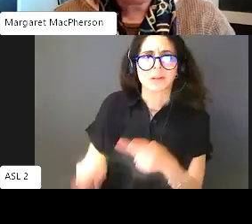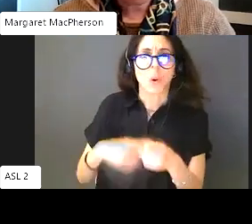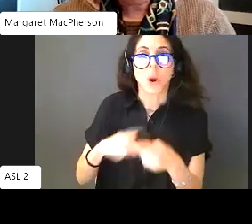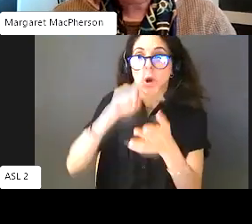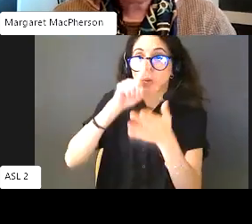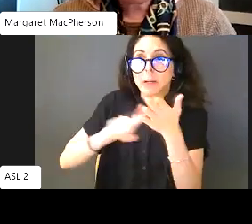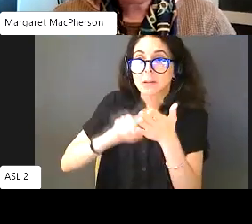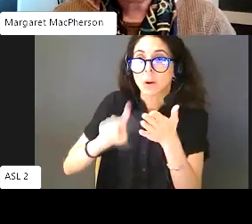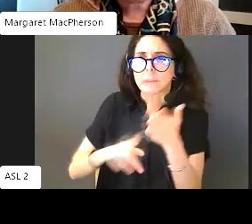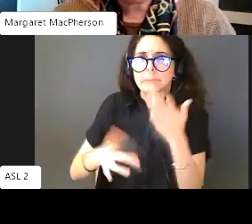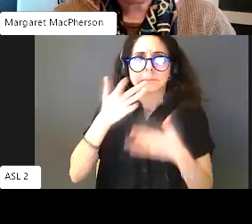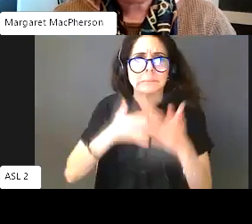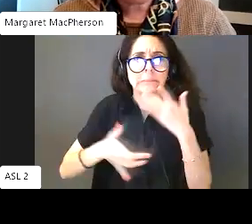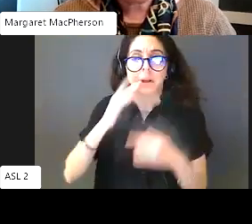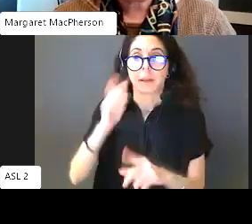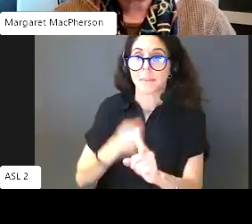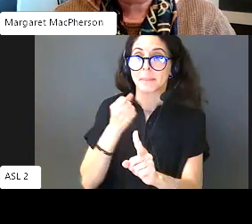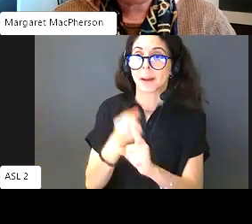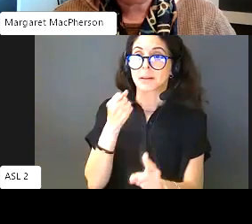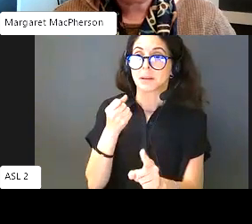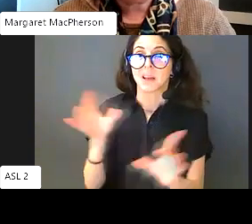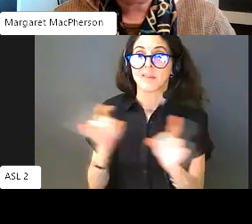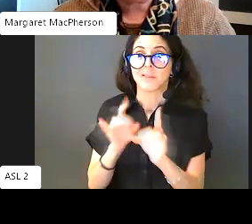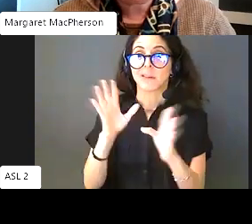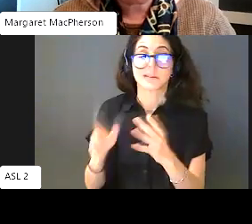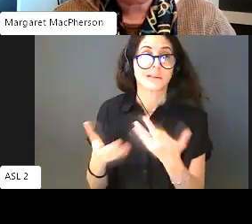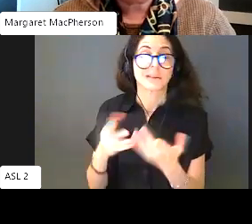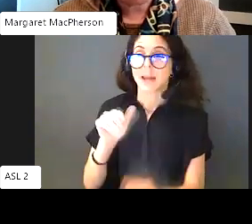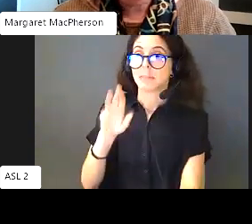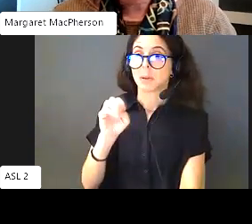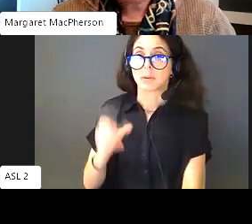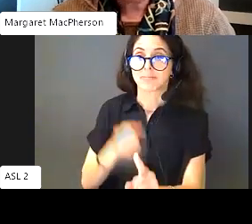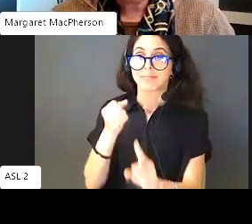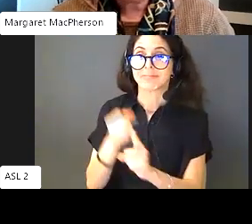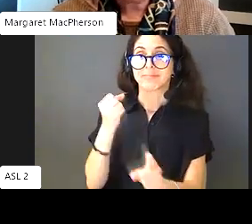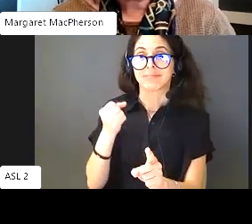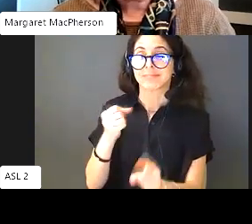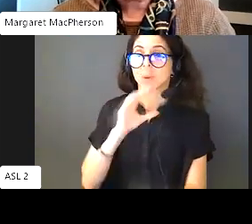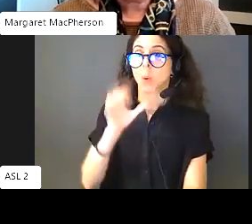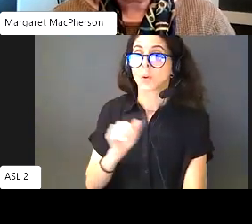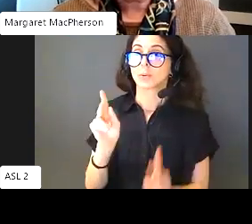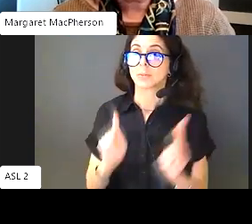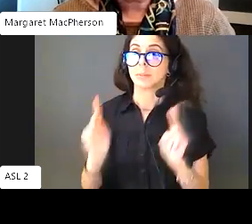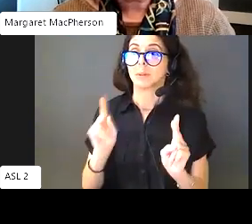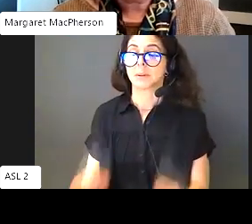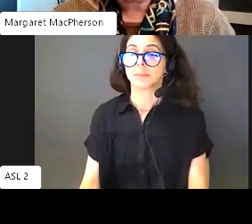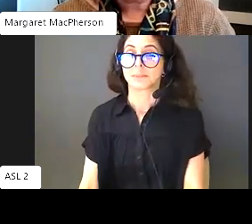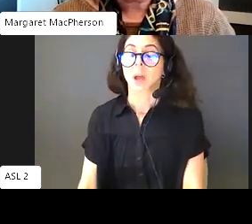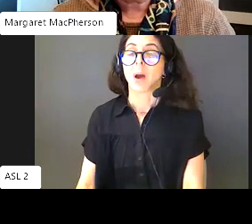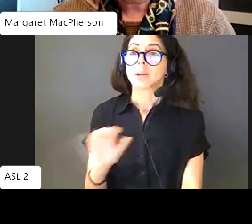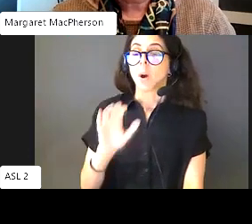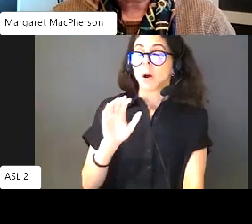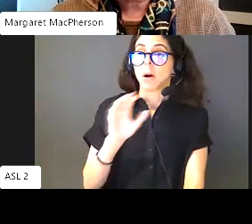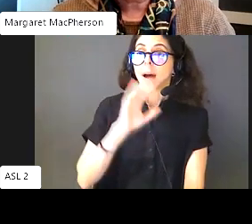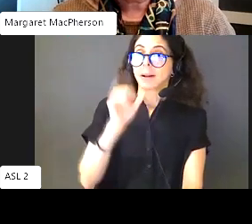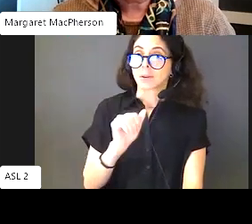researching of impacts of violence and abuse on older adults. And I think that when we're talking about elder abuse